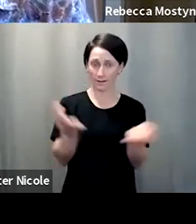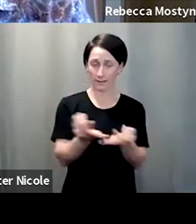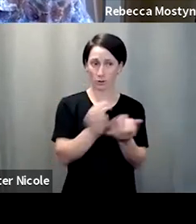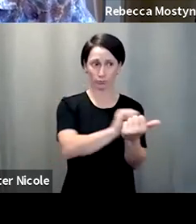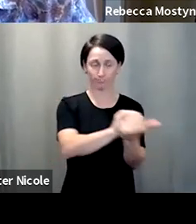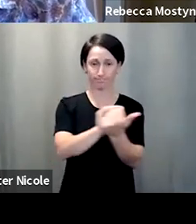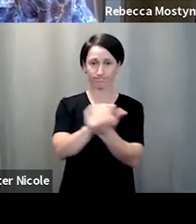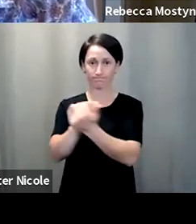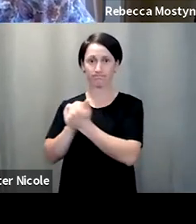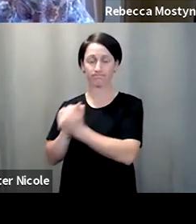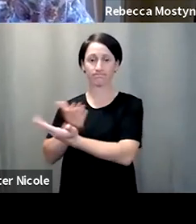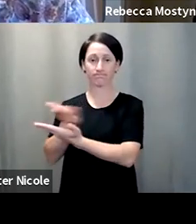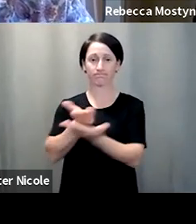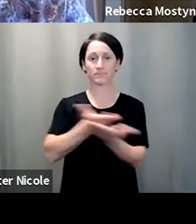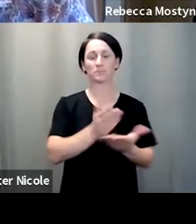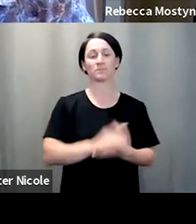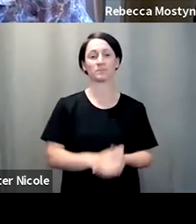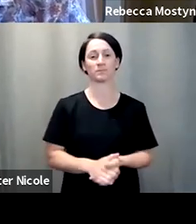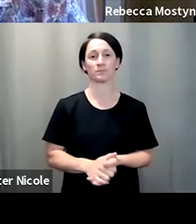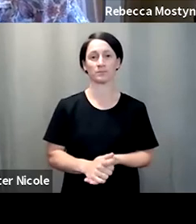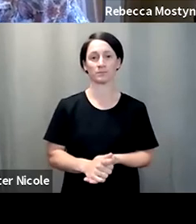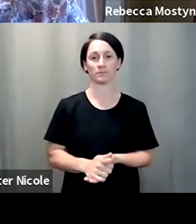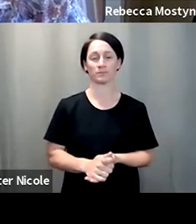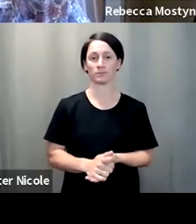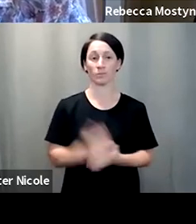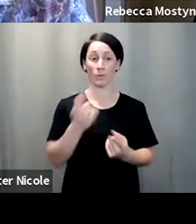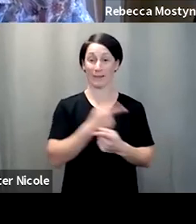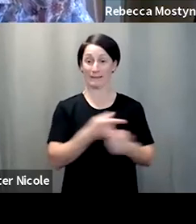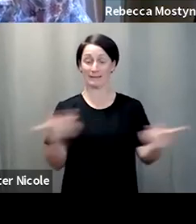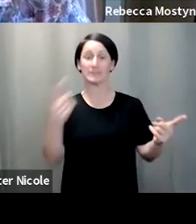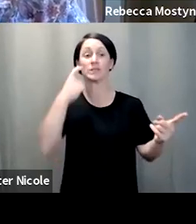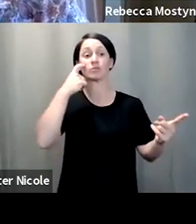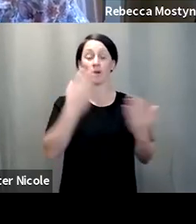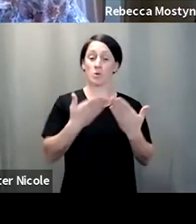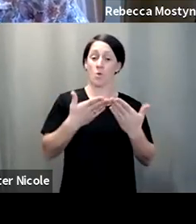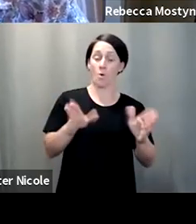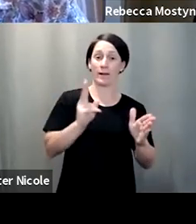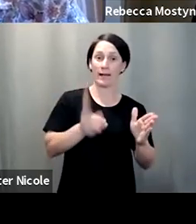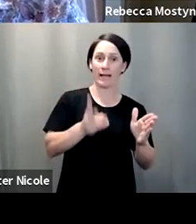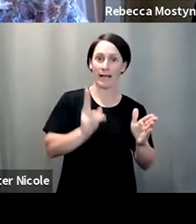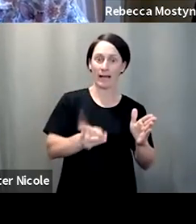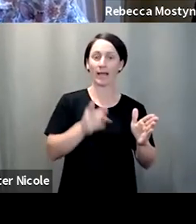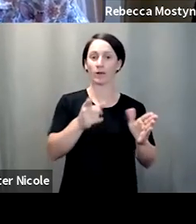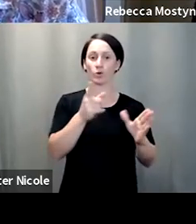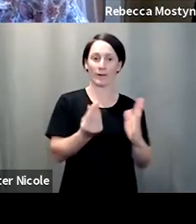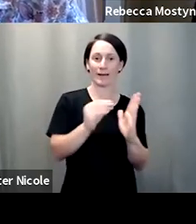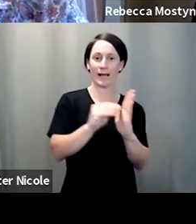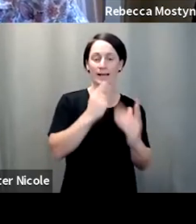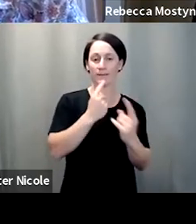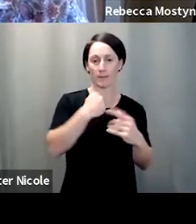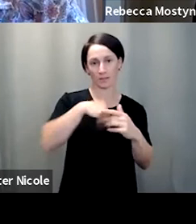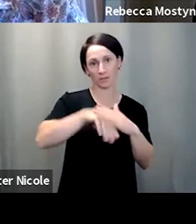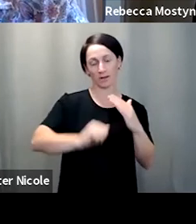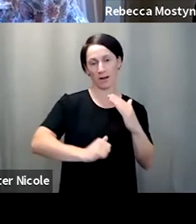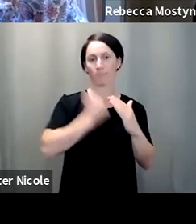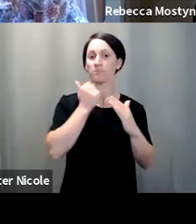terms of on their kind of reopening efforts and using data in the dashboard. Do you have any advice based on that